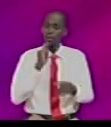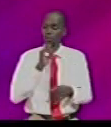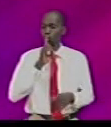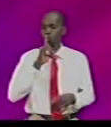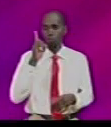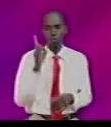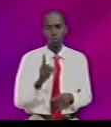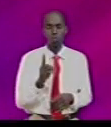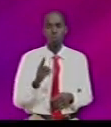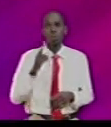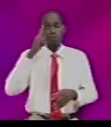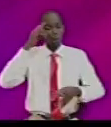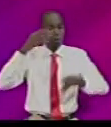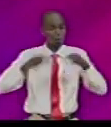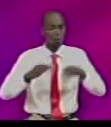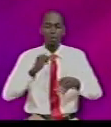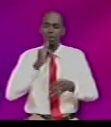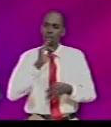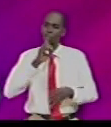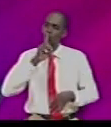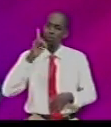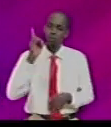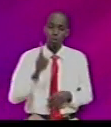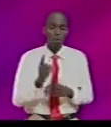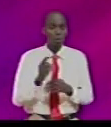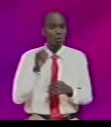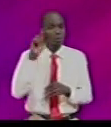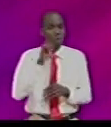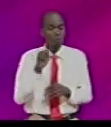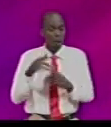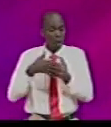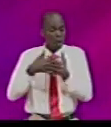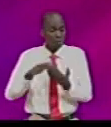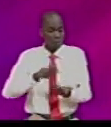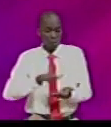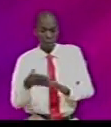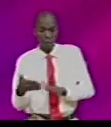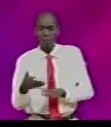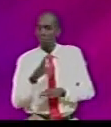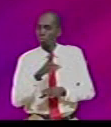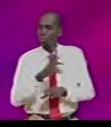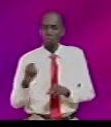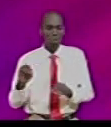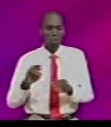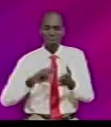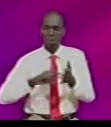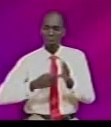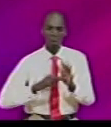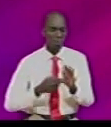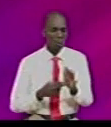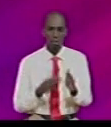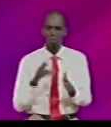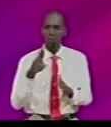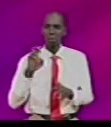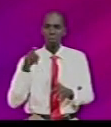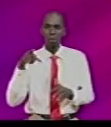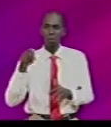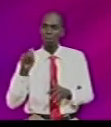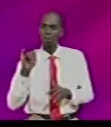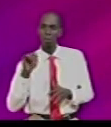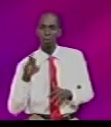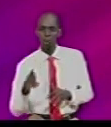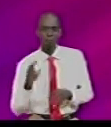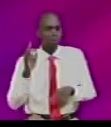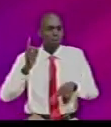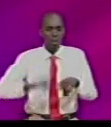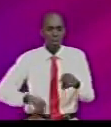Judgment is certain. Therefore, after death, there is no repair. You cannot repair whatever you should